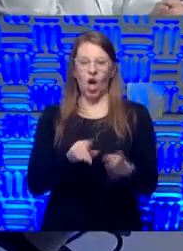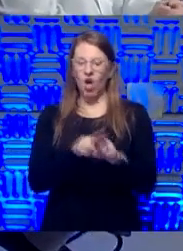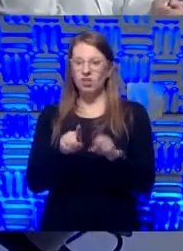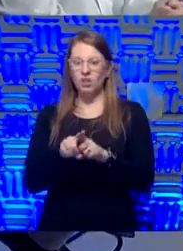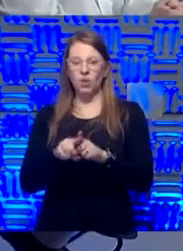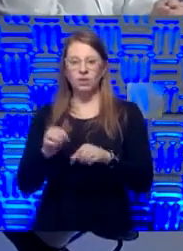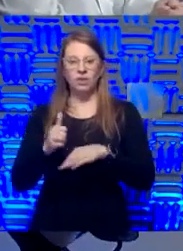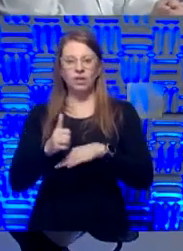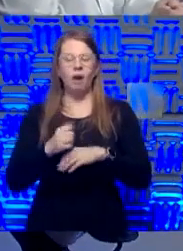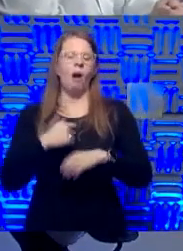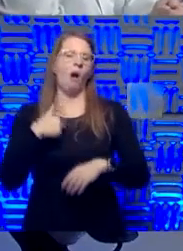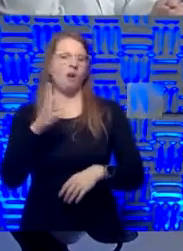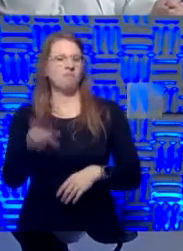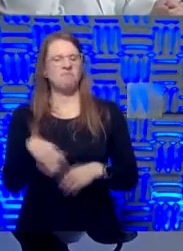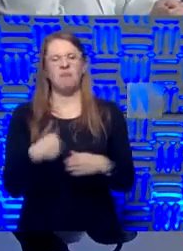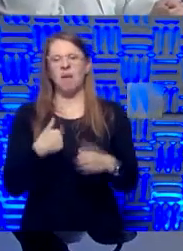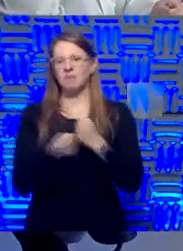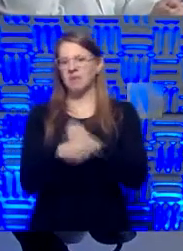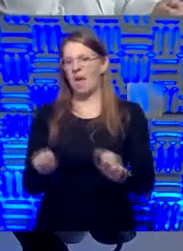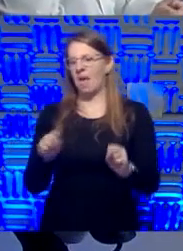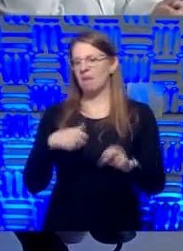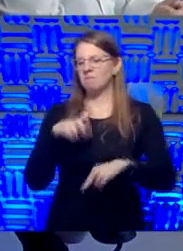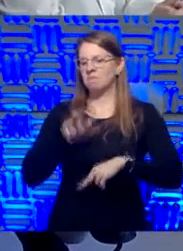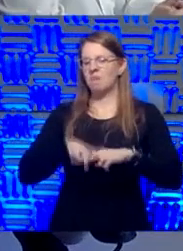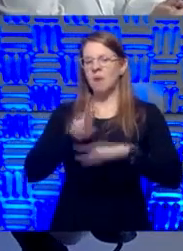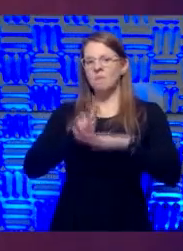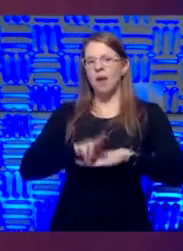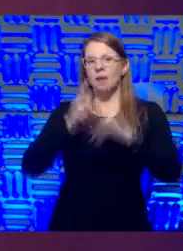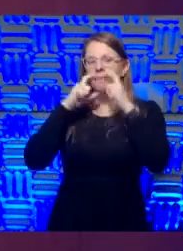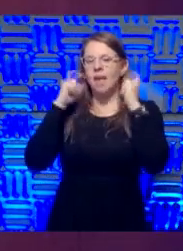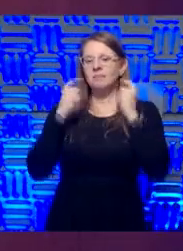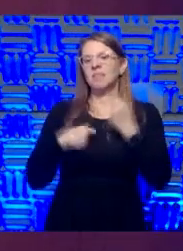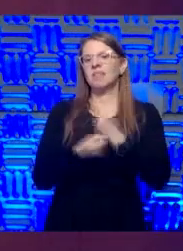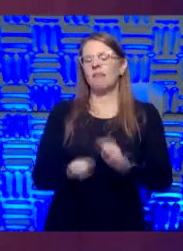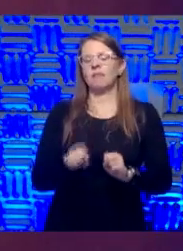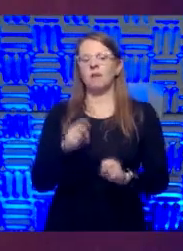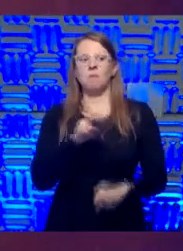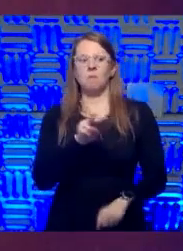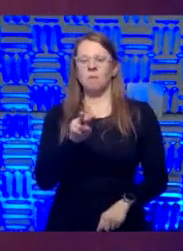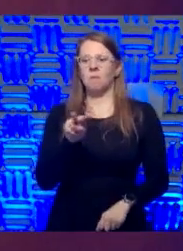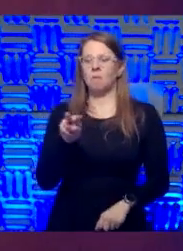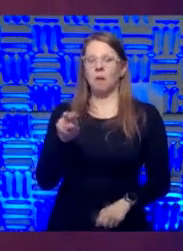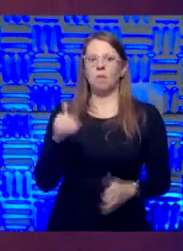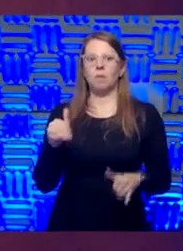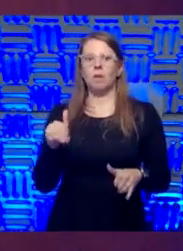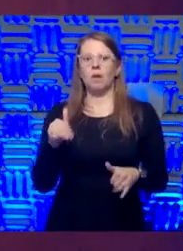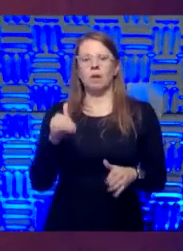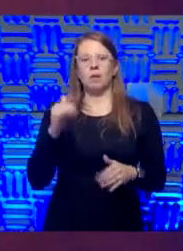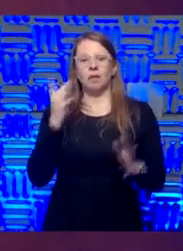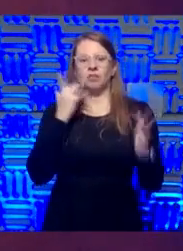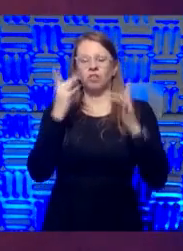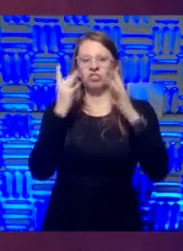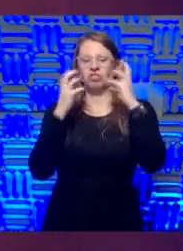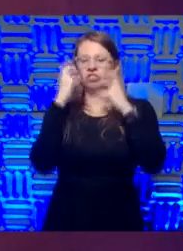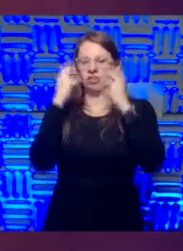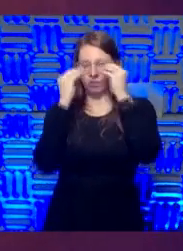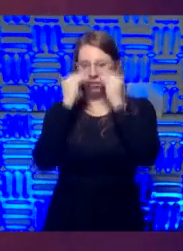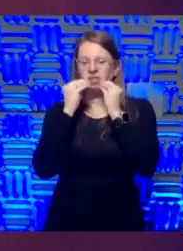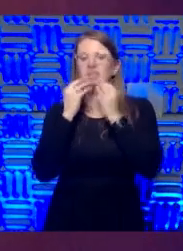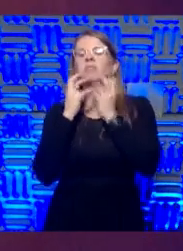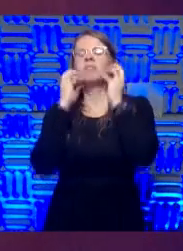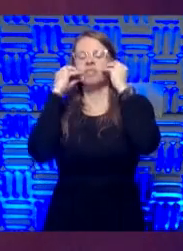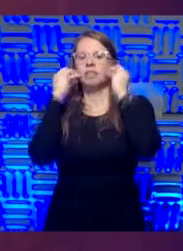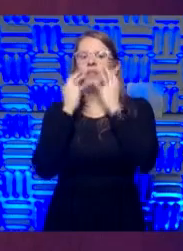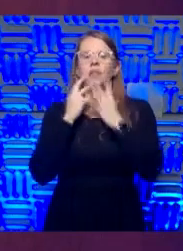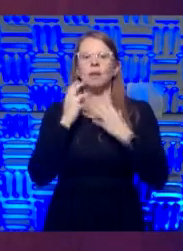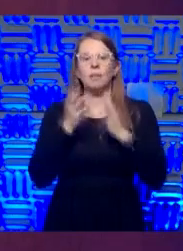Dana, that you just mentioned. You're in the stand, I got a mask on. right. And then you watch people. I watch it all the time, handling it. It's under the nose, under Yeah, the they chin.